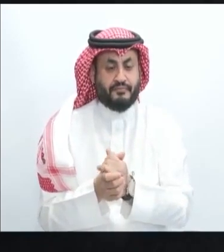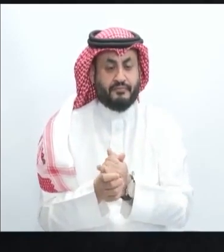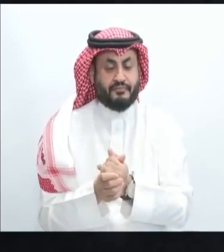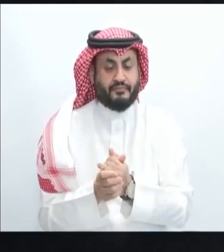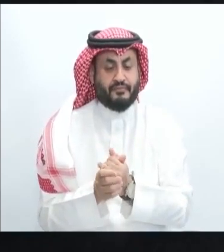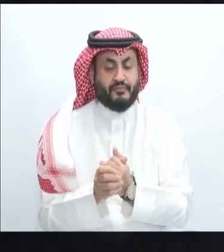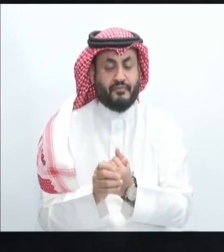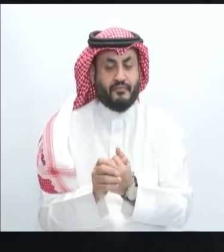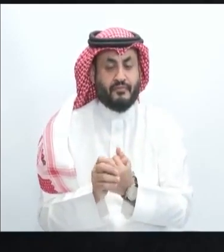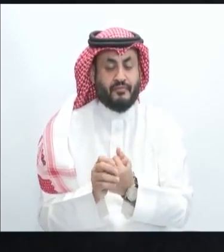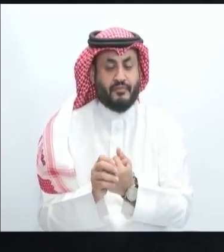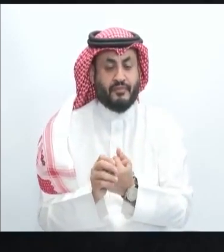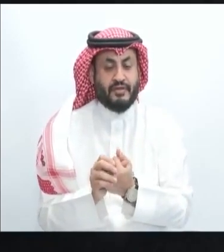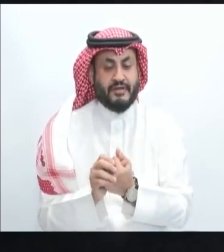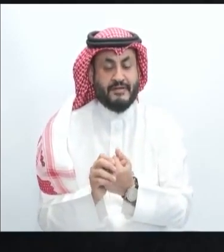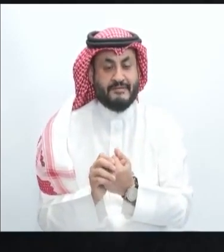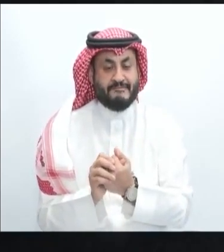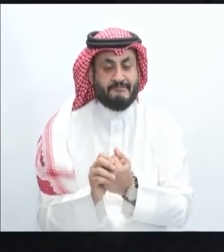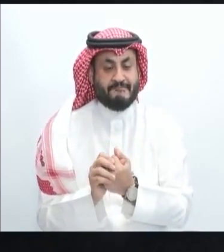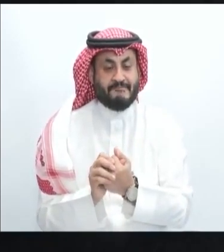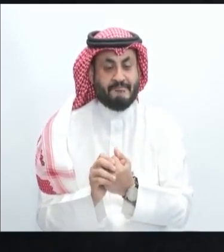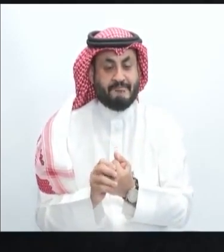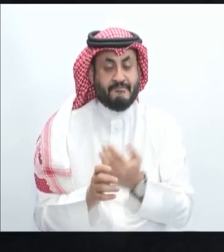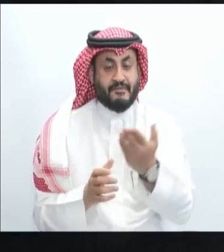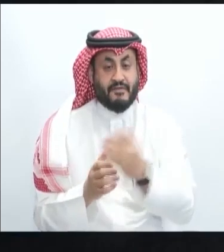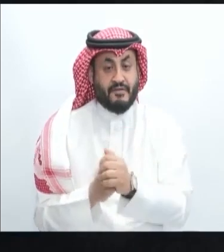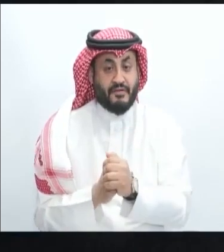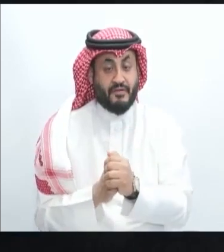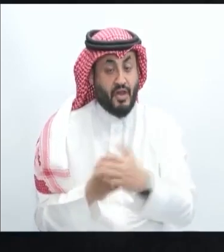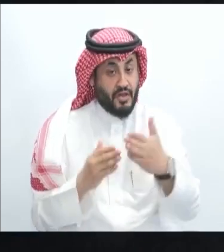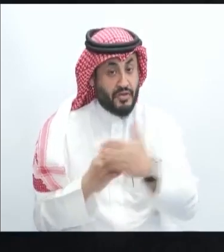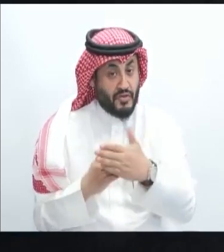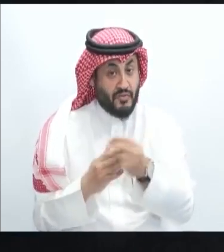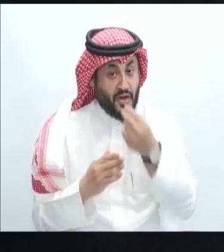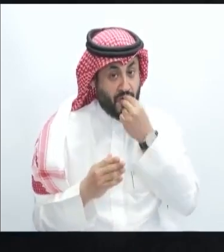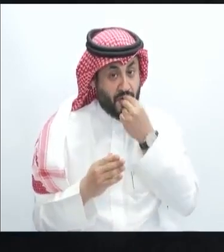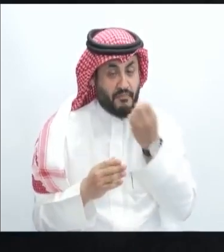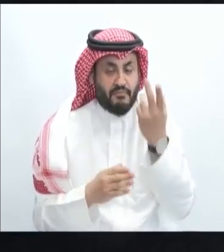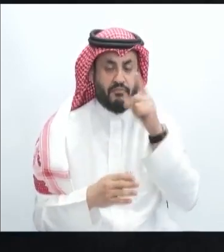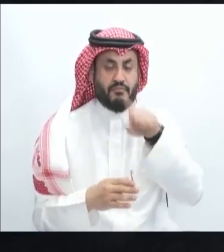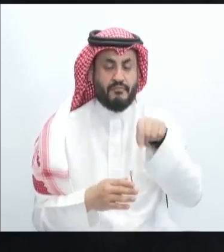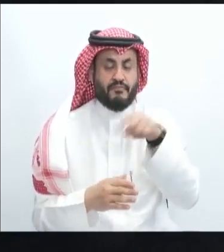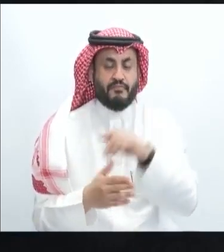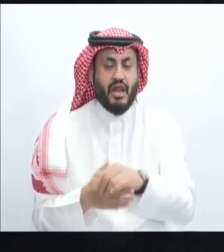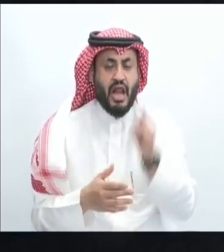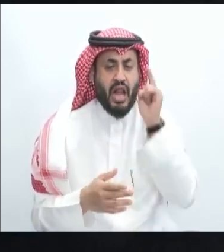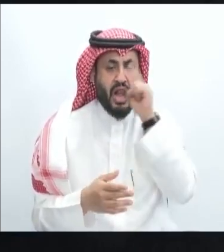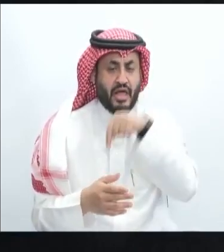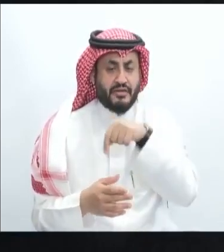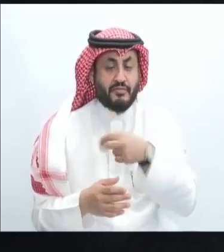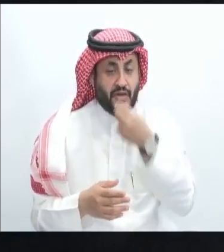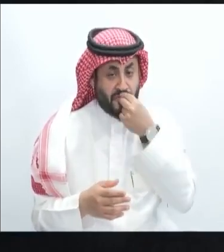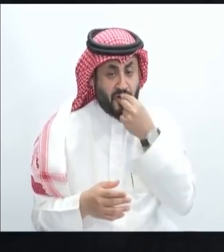meal in the beginning of your day. So this is will enhance the rest of your day. So it's